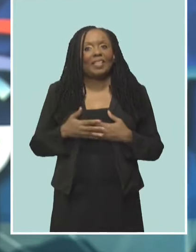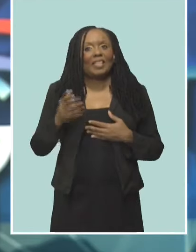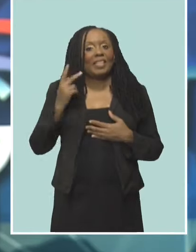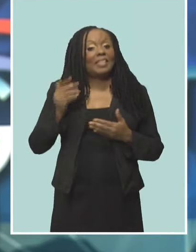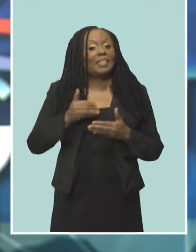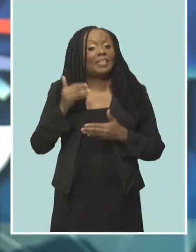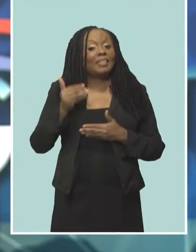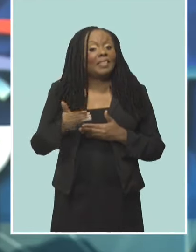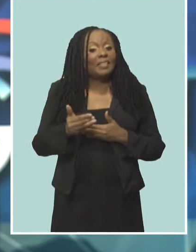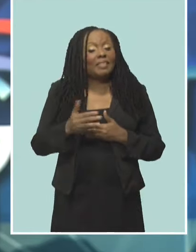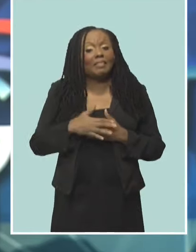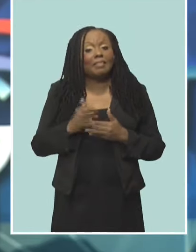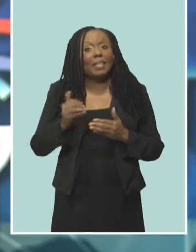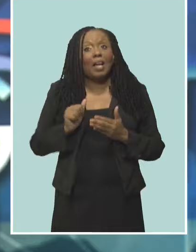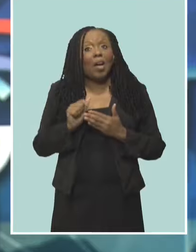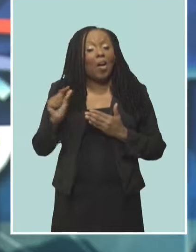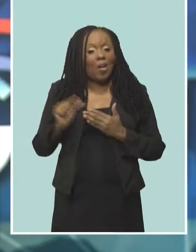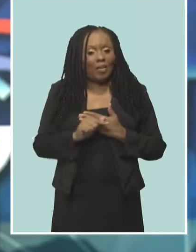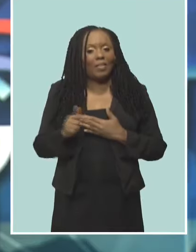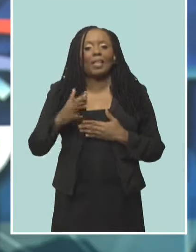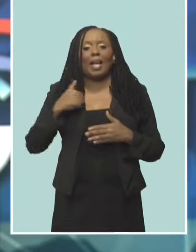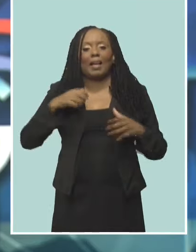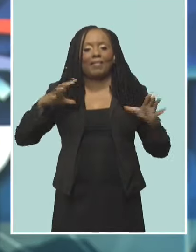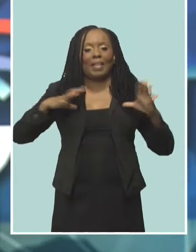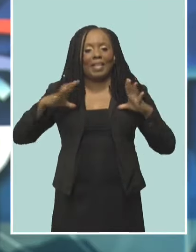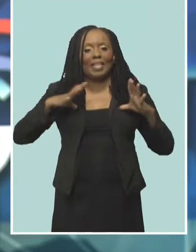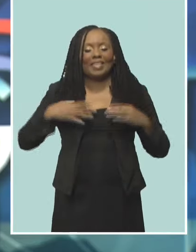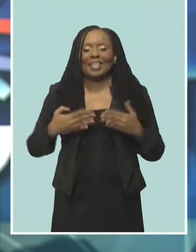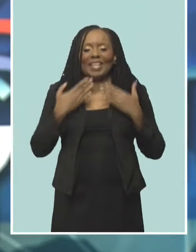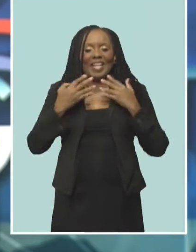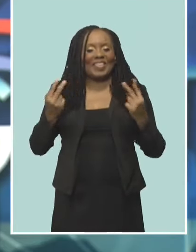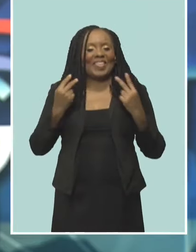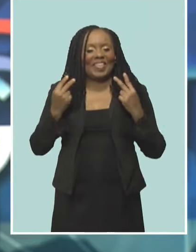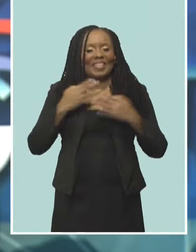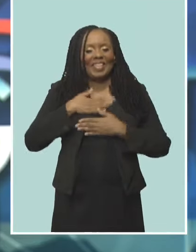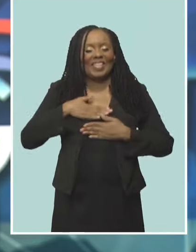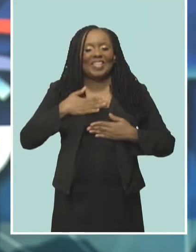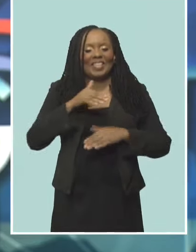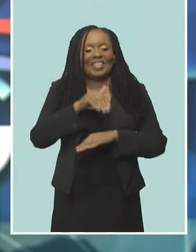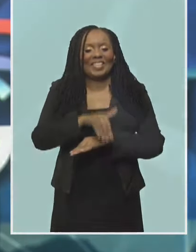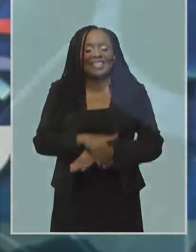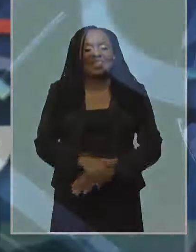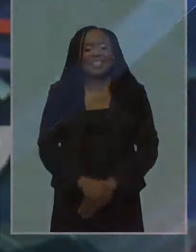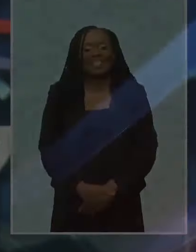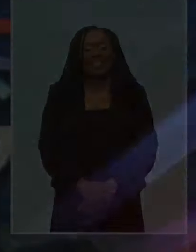again in the middle of August as I go off on some holiday. Thanks for viewing. Enjoy your evening.